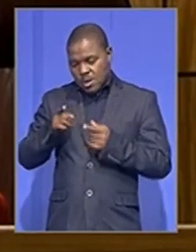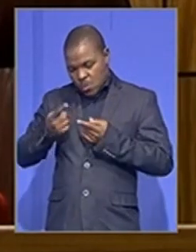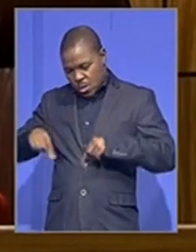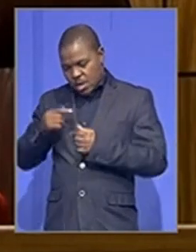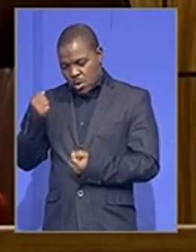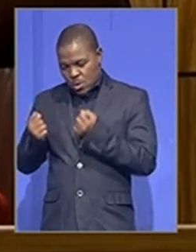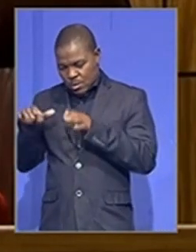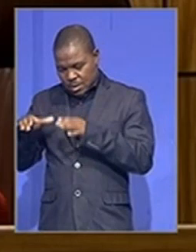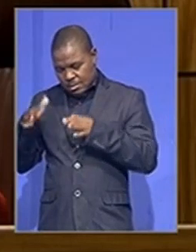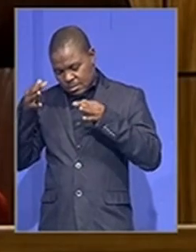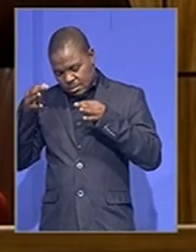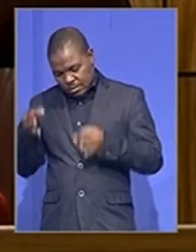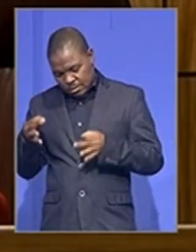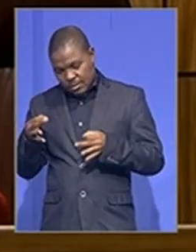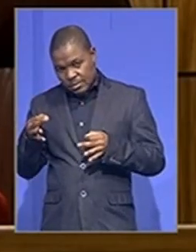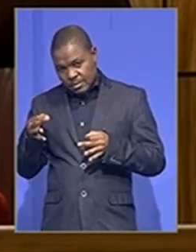persuaded this court